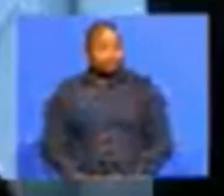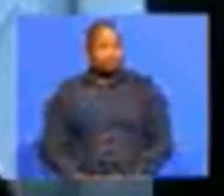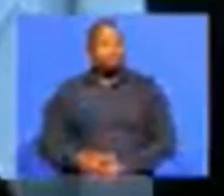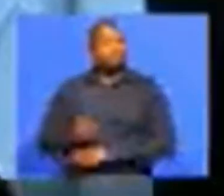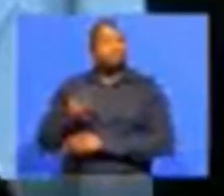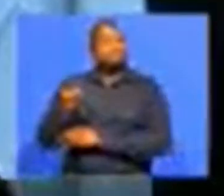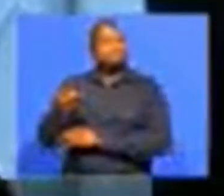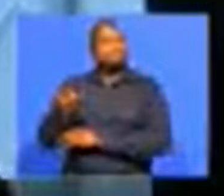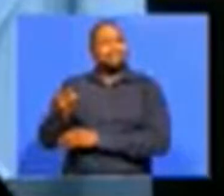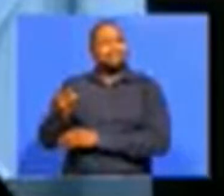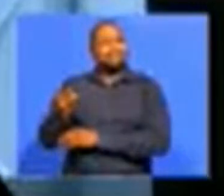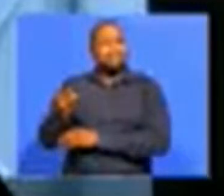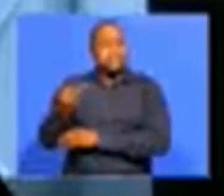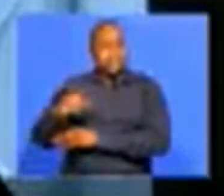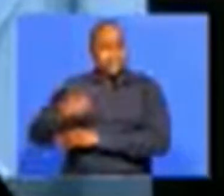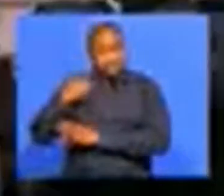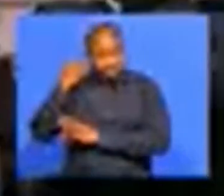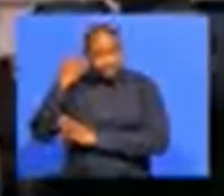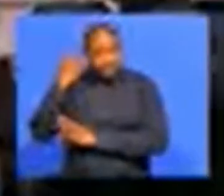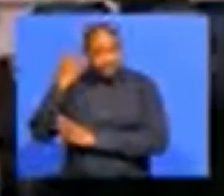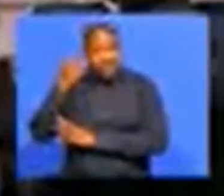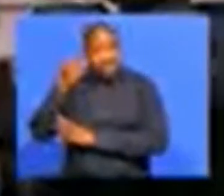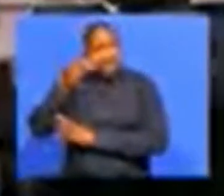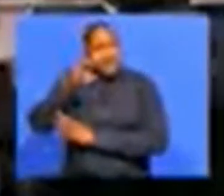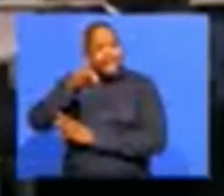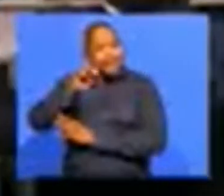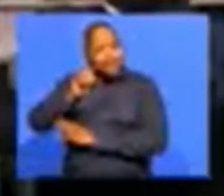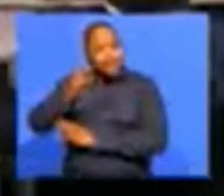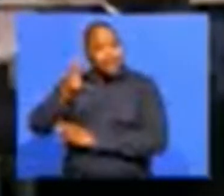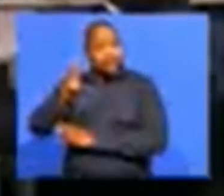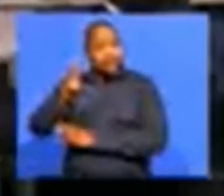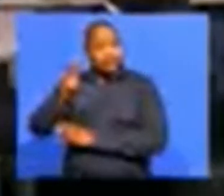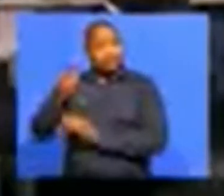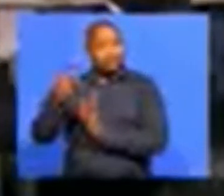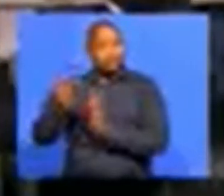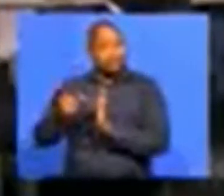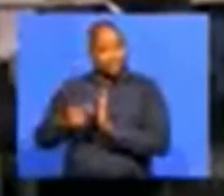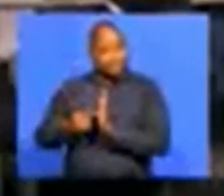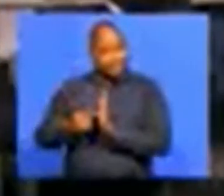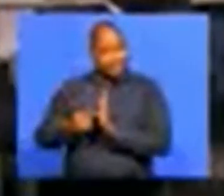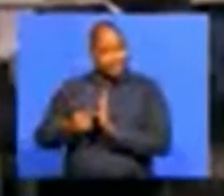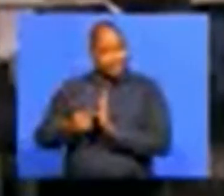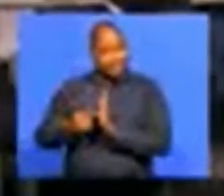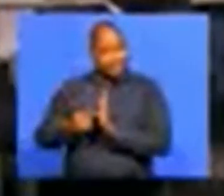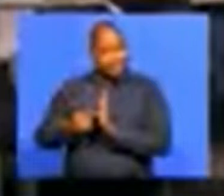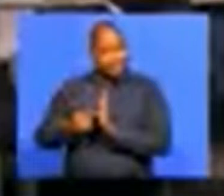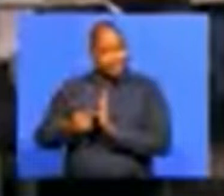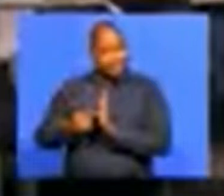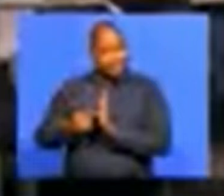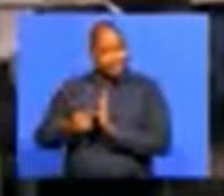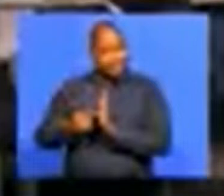You understand that the memorandum of understanding was, among others, meant to